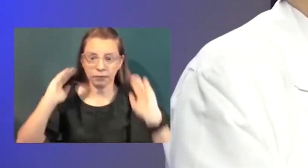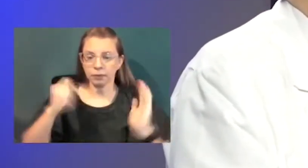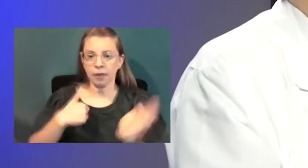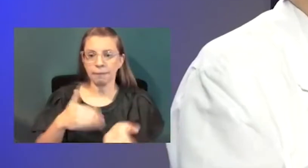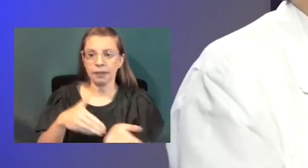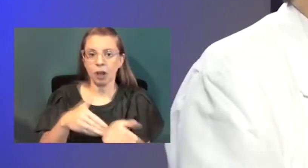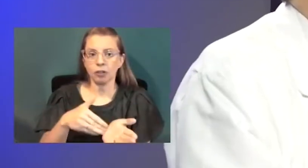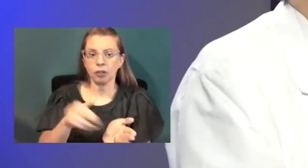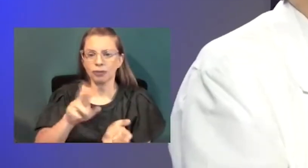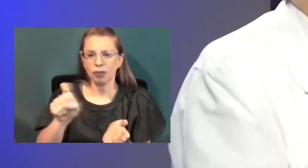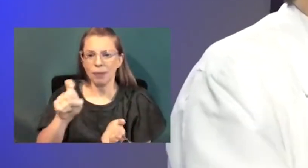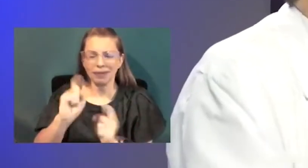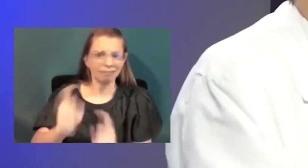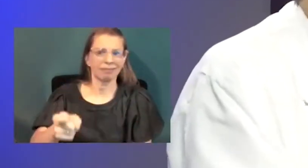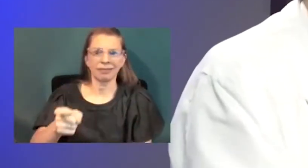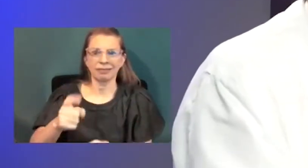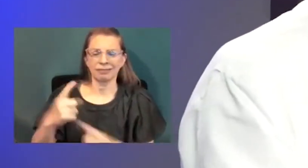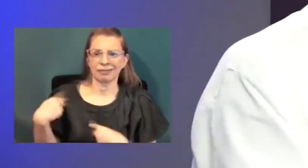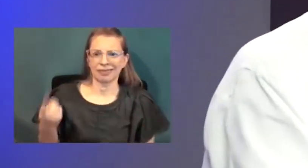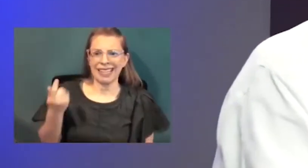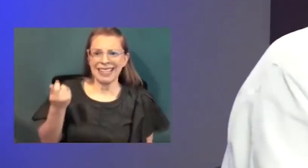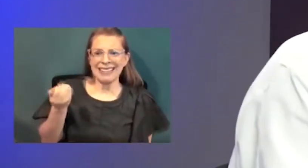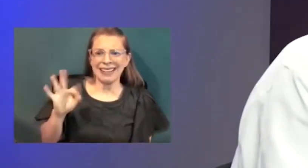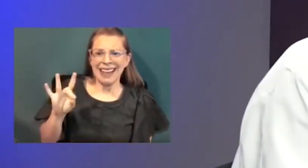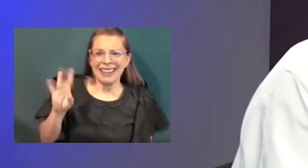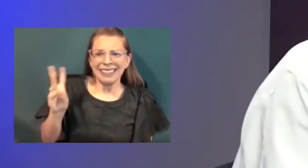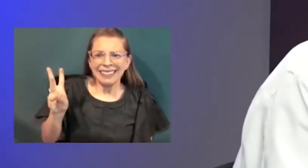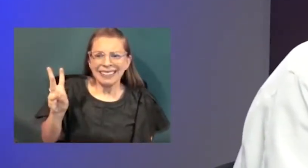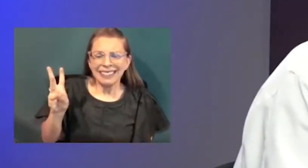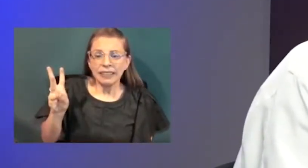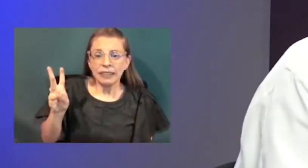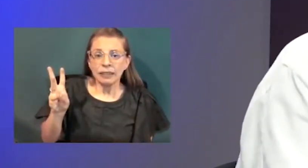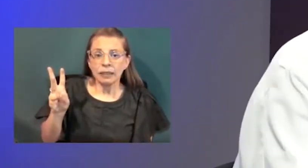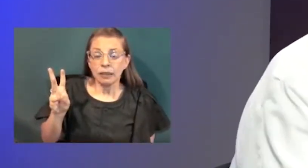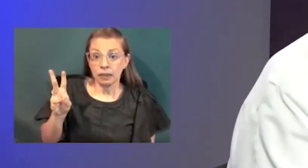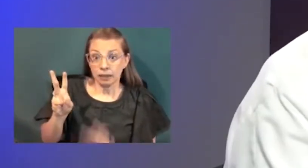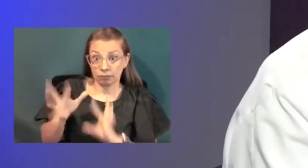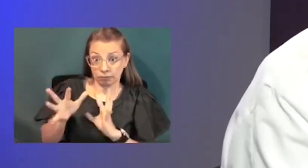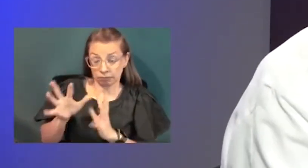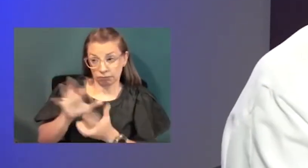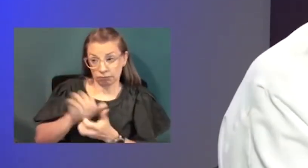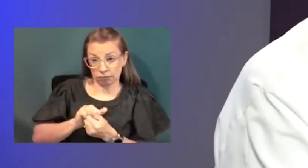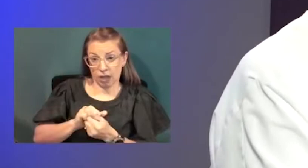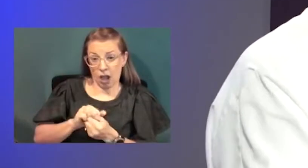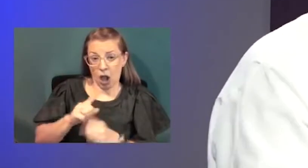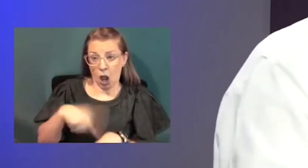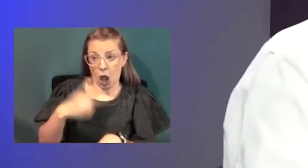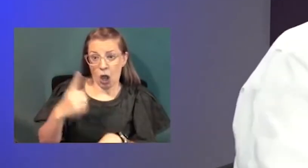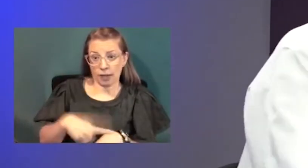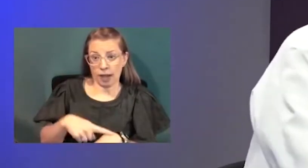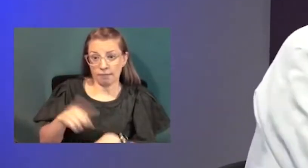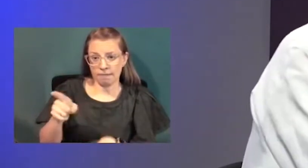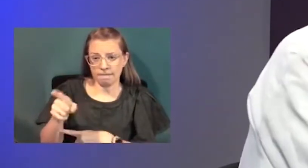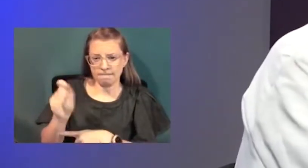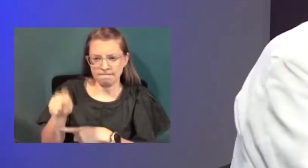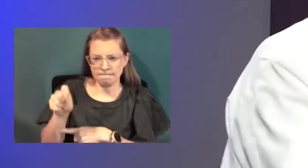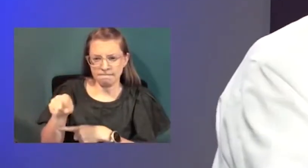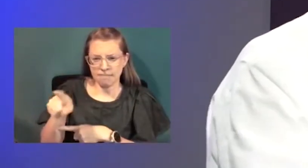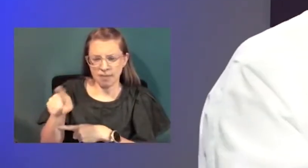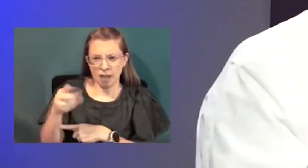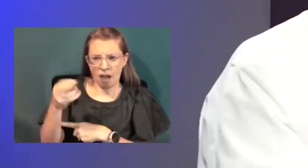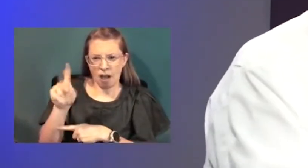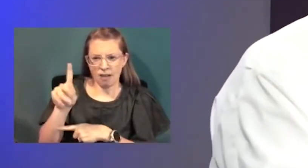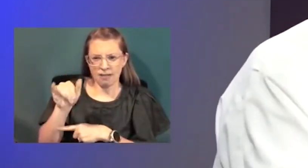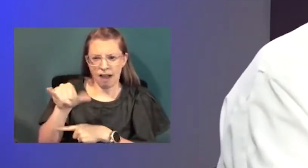since 1986. That's approximately a very long time. Don't shake your head, Hawkeye. Stop that. But since 1986,